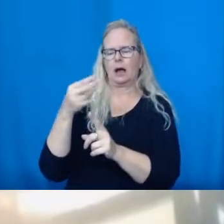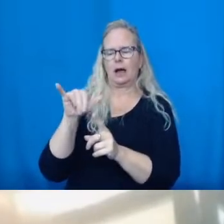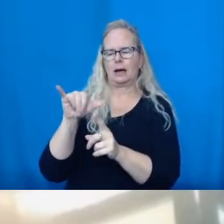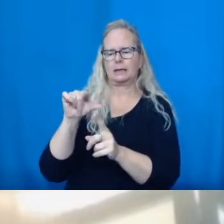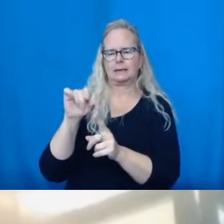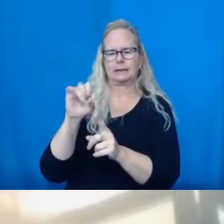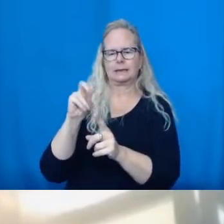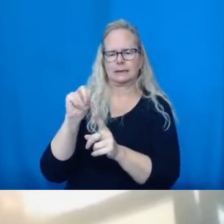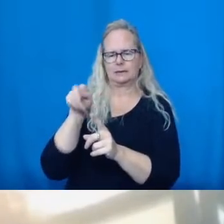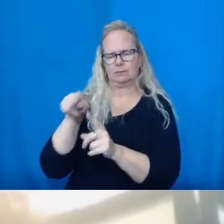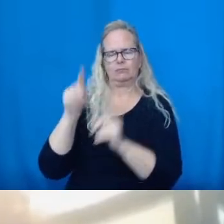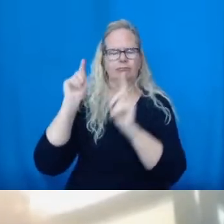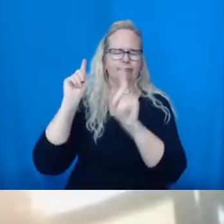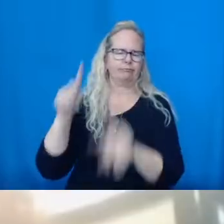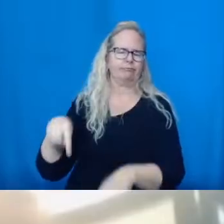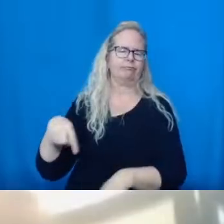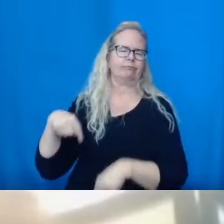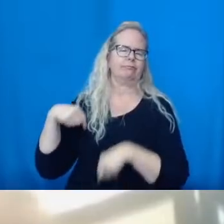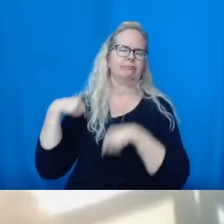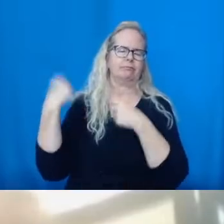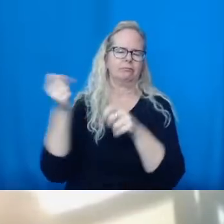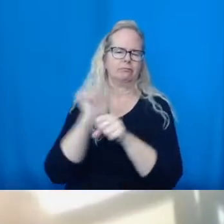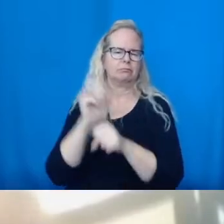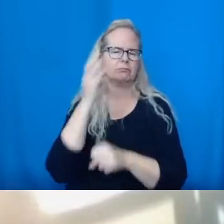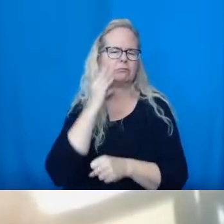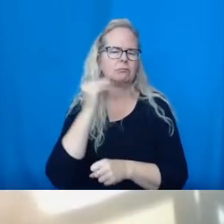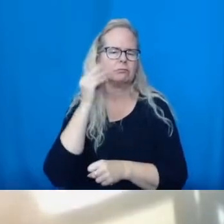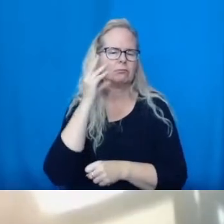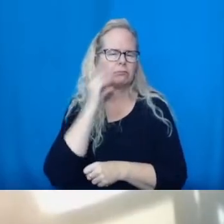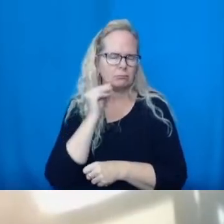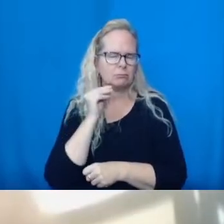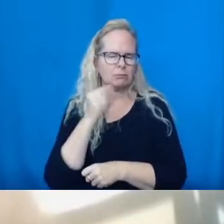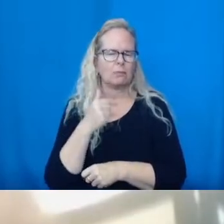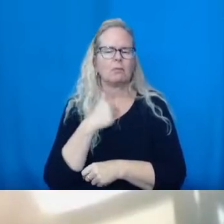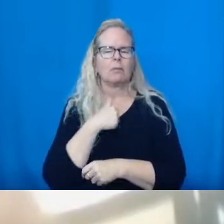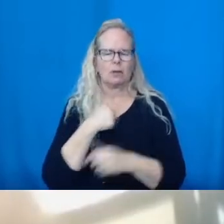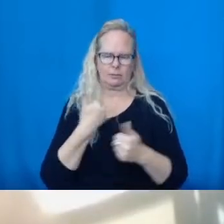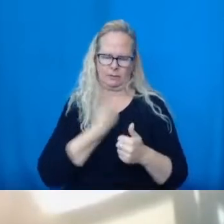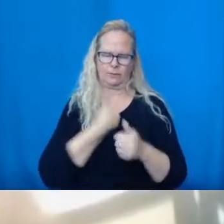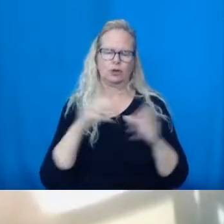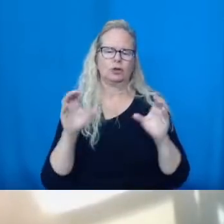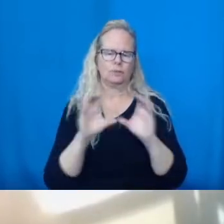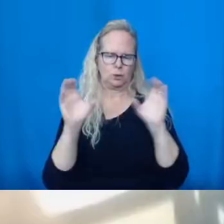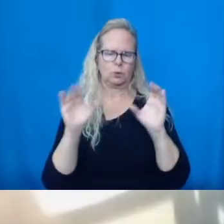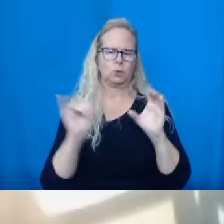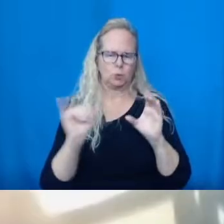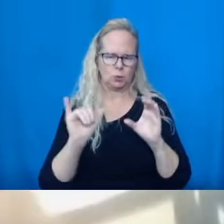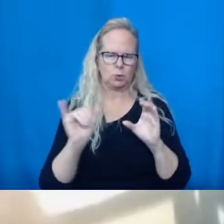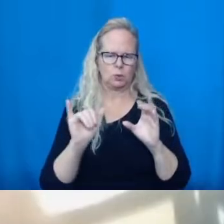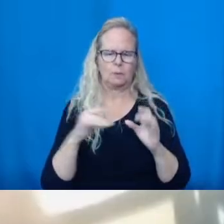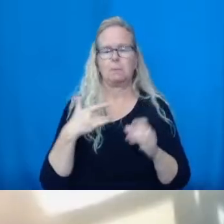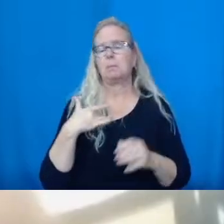with workplace exposures. So the science of